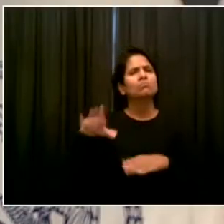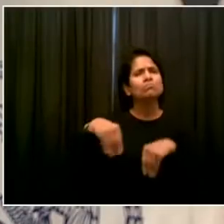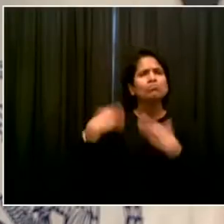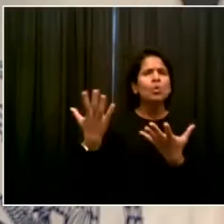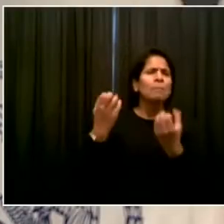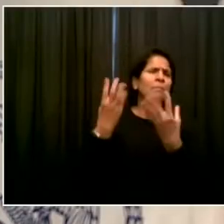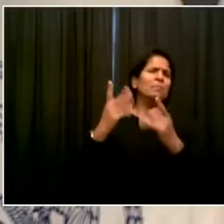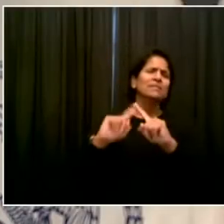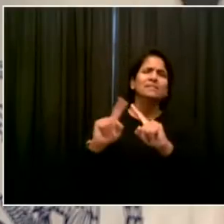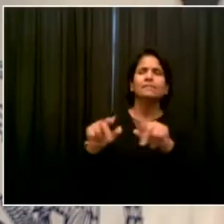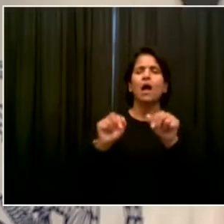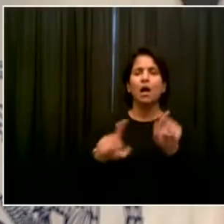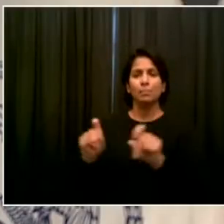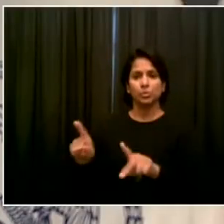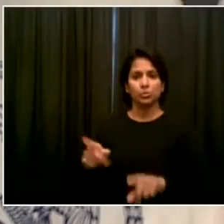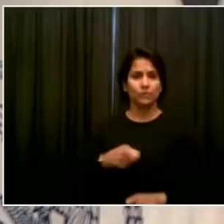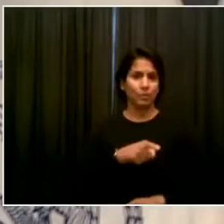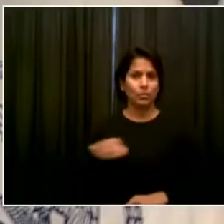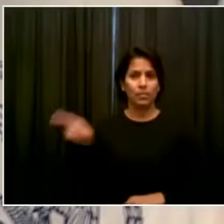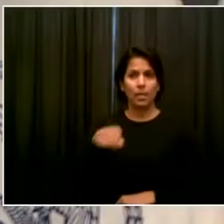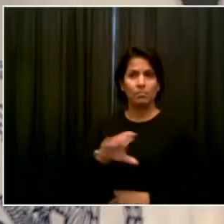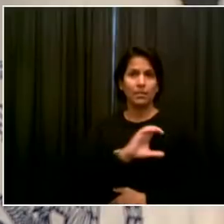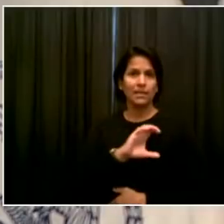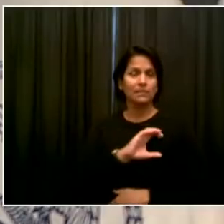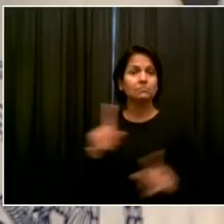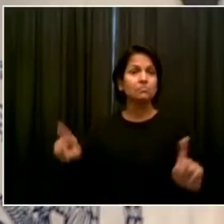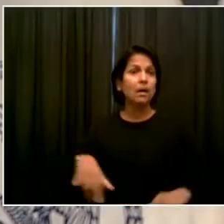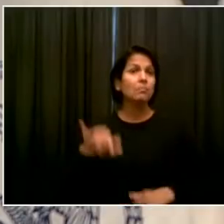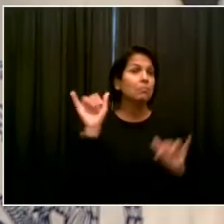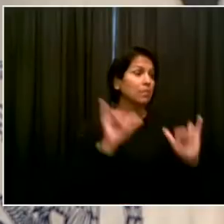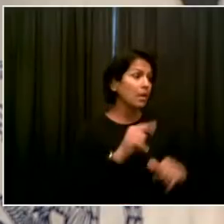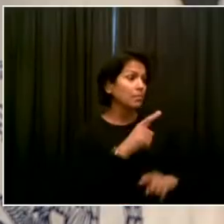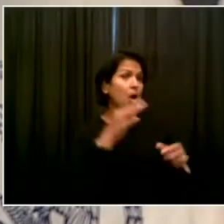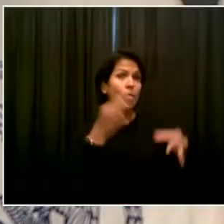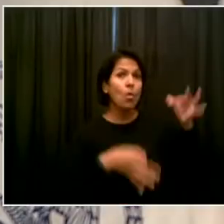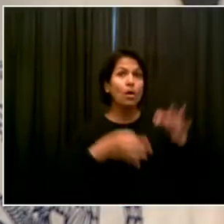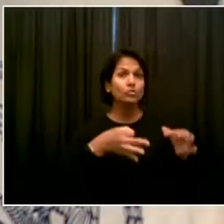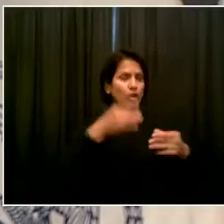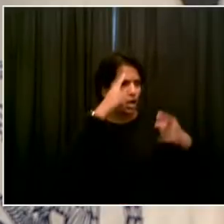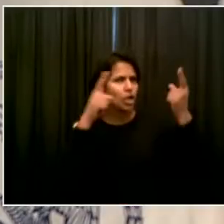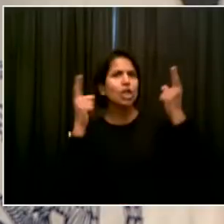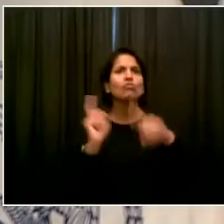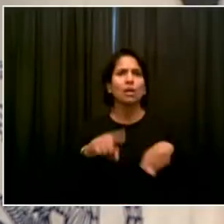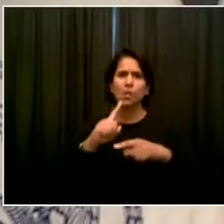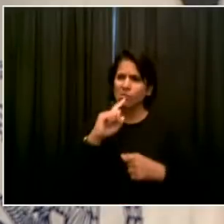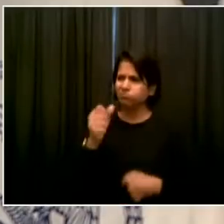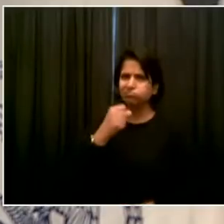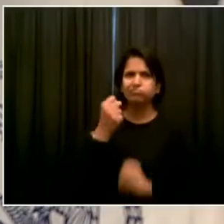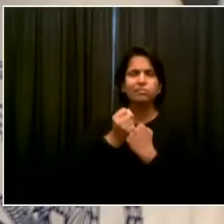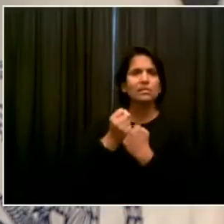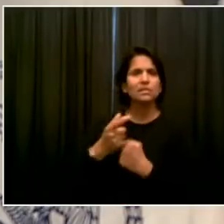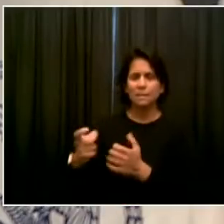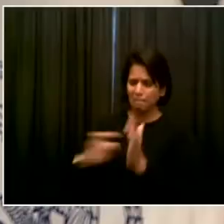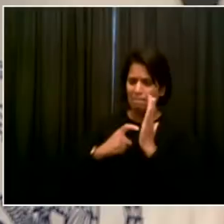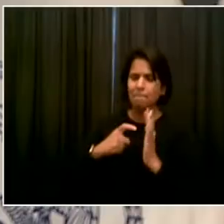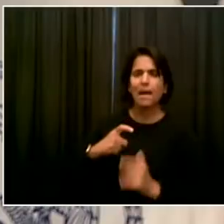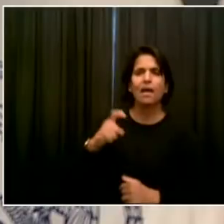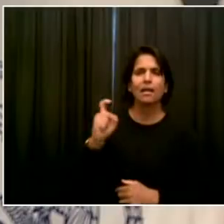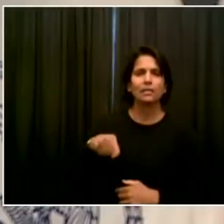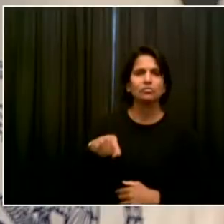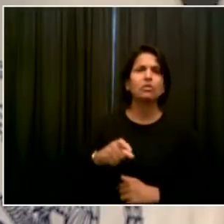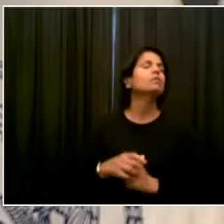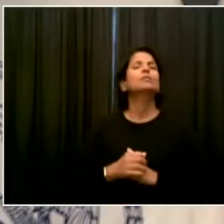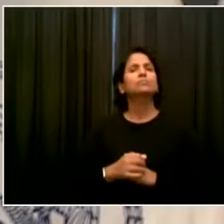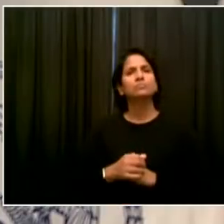our strength in court. Everyone sees it. So I think we're going to see a lot of people, maybe grudgingly, but a lot of